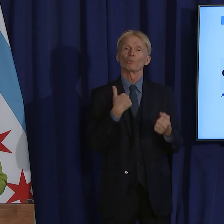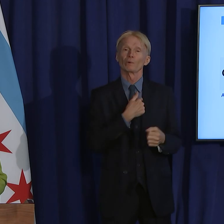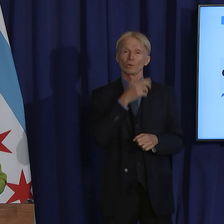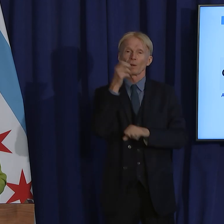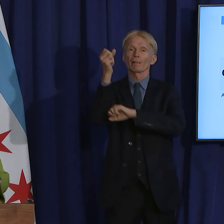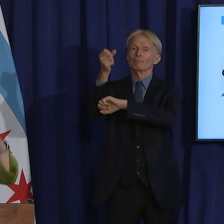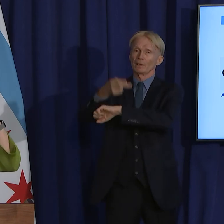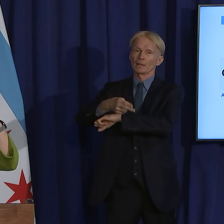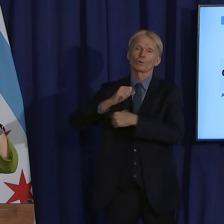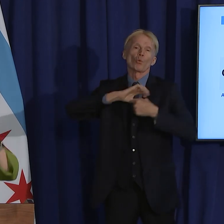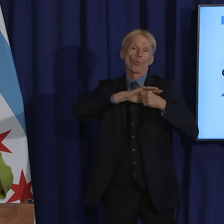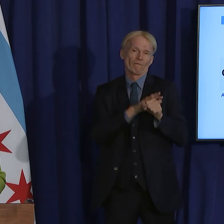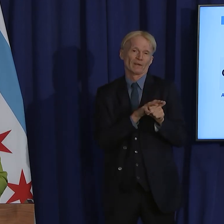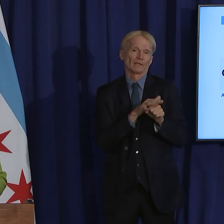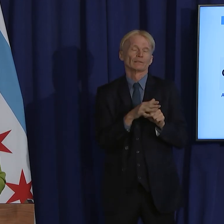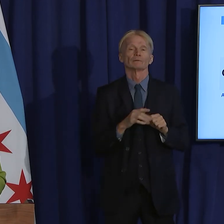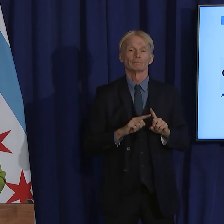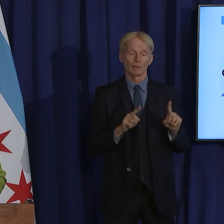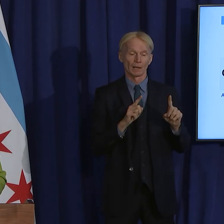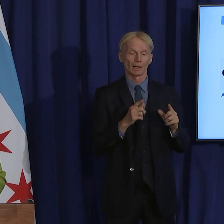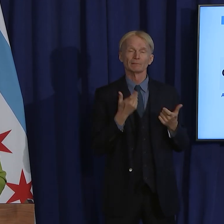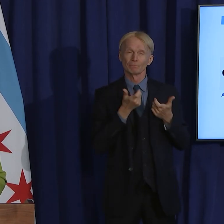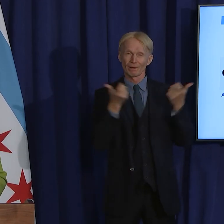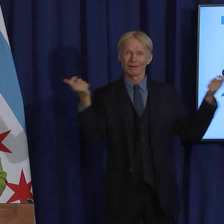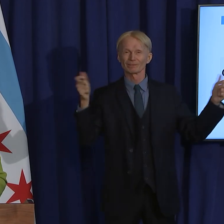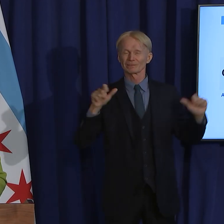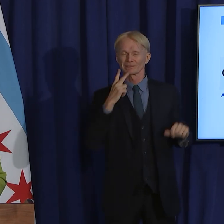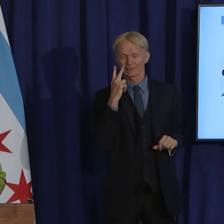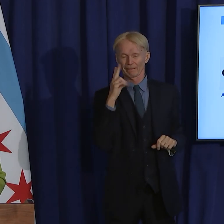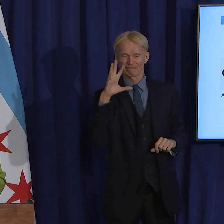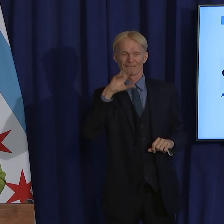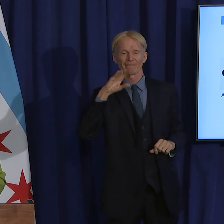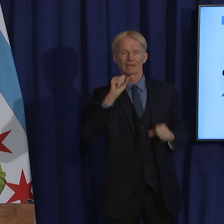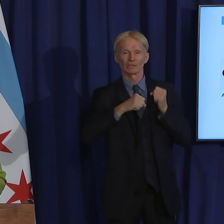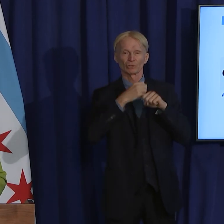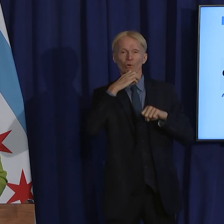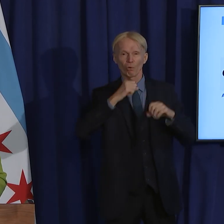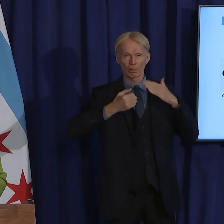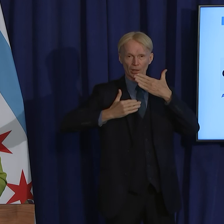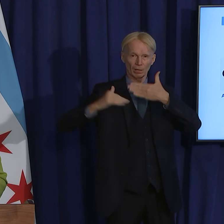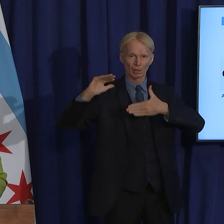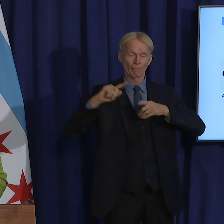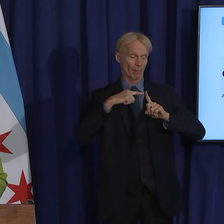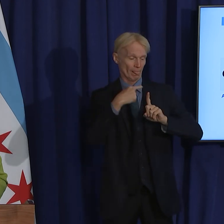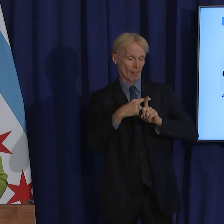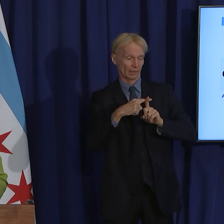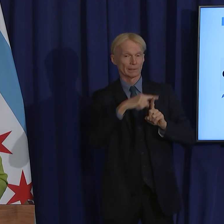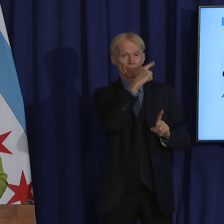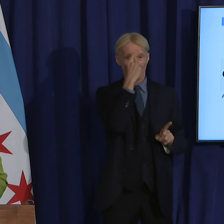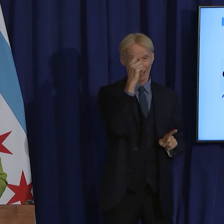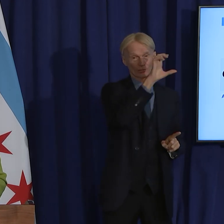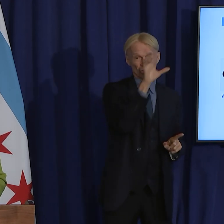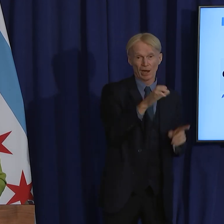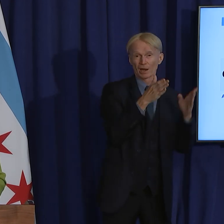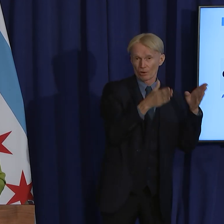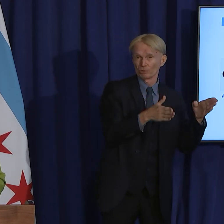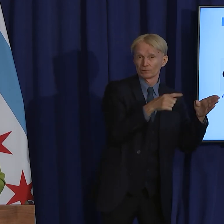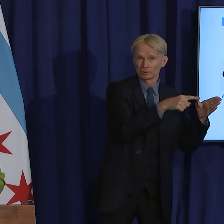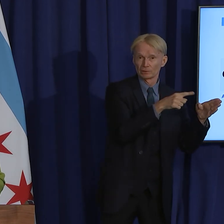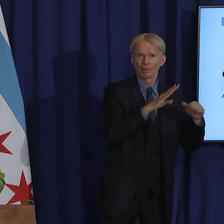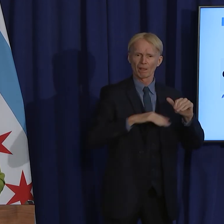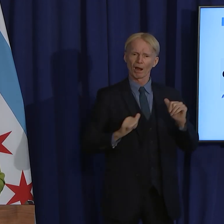But yes, broadly, people under their 50s, we are also seeing higher hospitalization rates among Black Chicagoans as